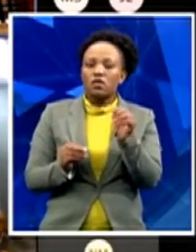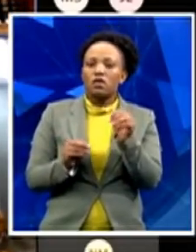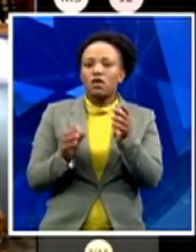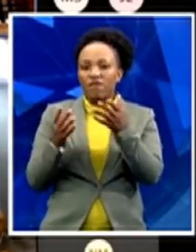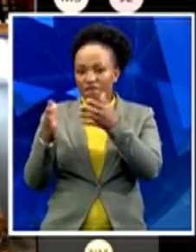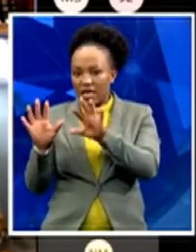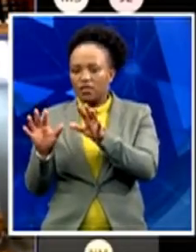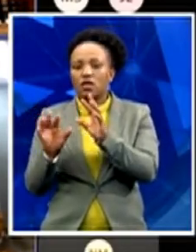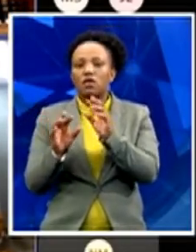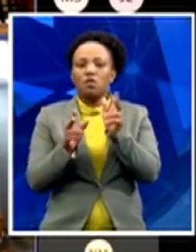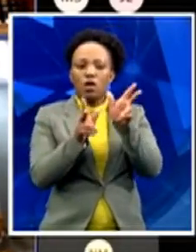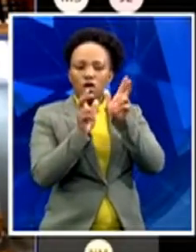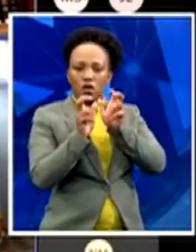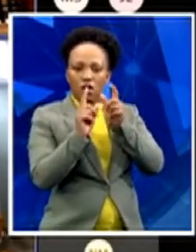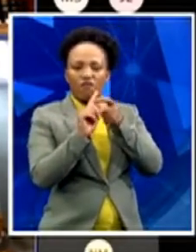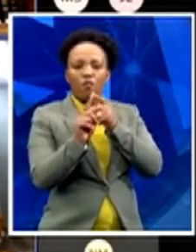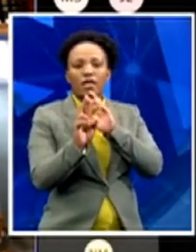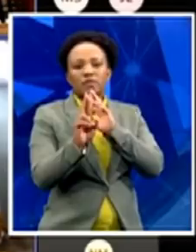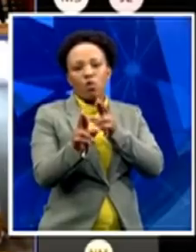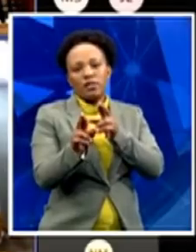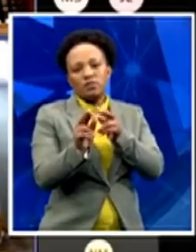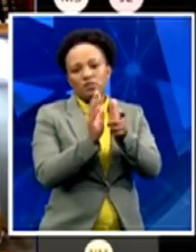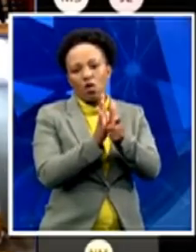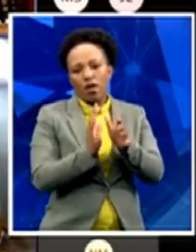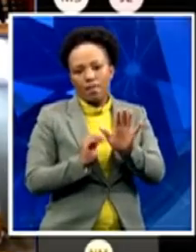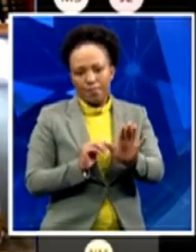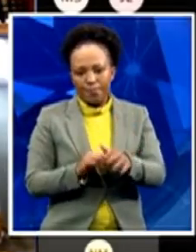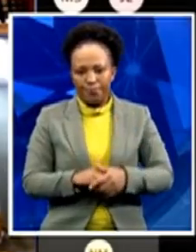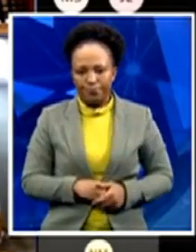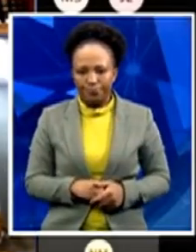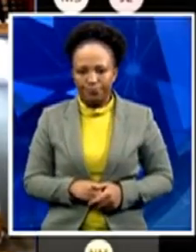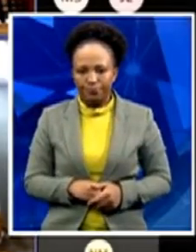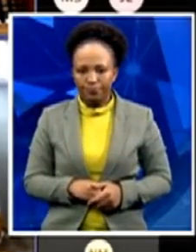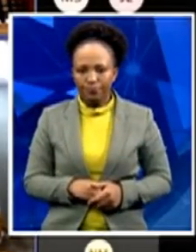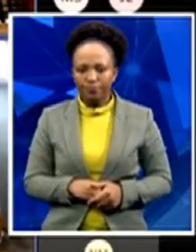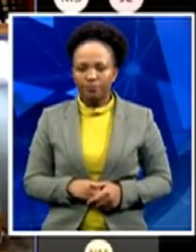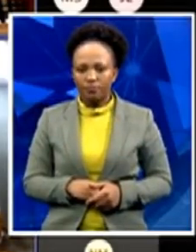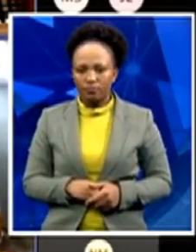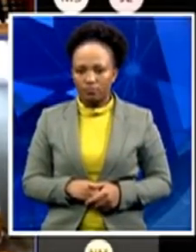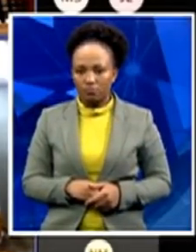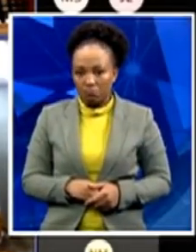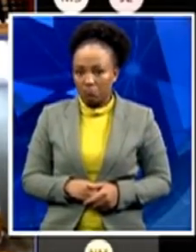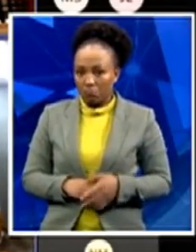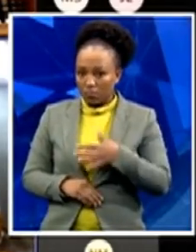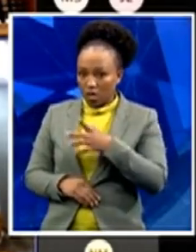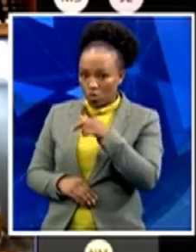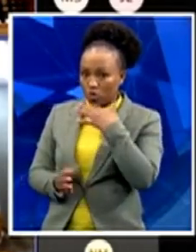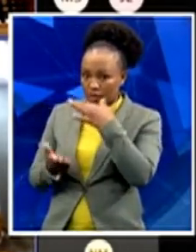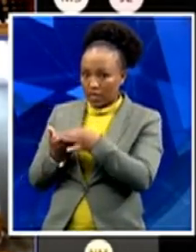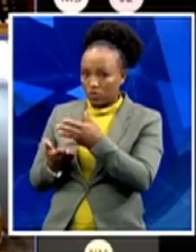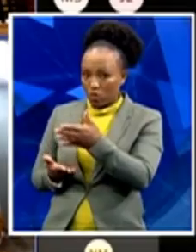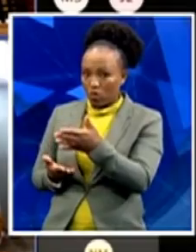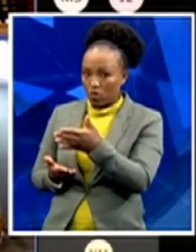matter, as opposed to, yeah. Is that what you're suggesting? Yes, my lord, that makes sense.